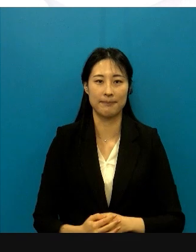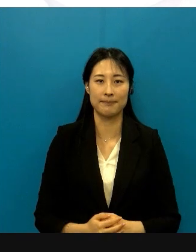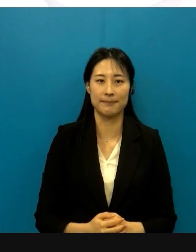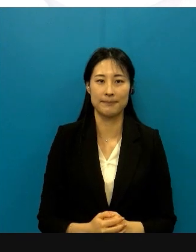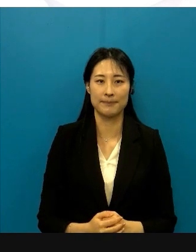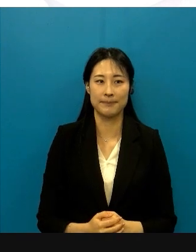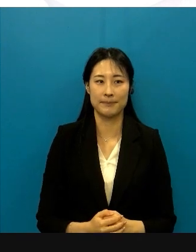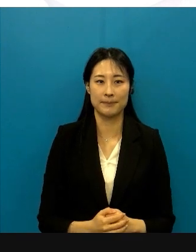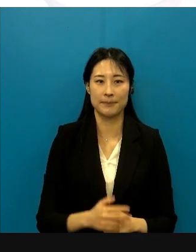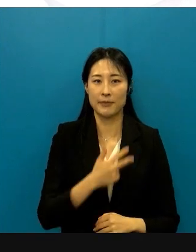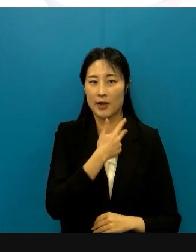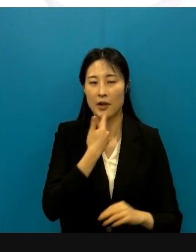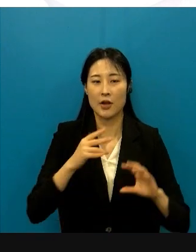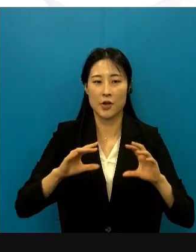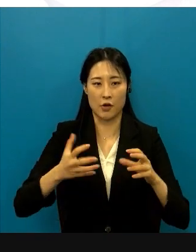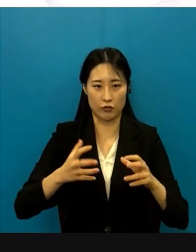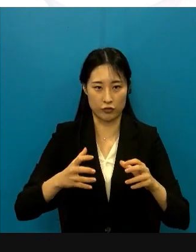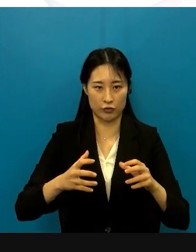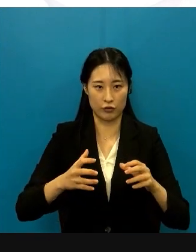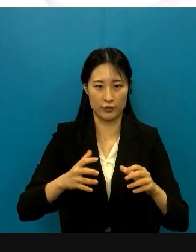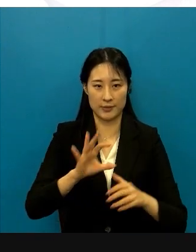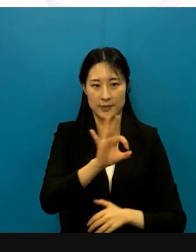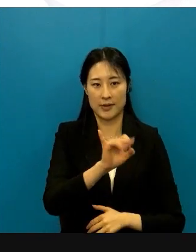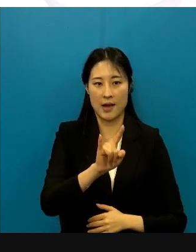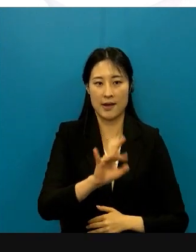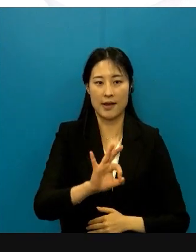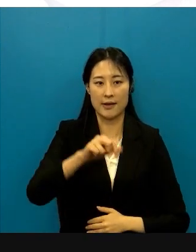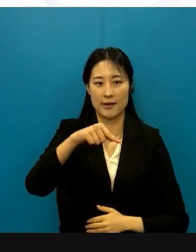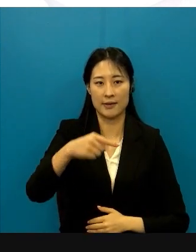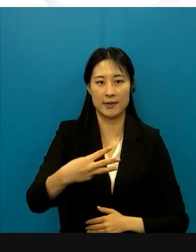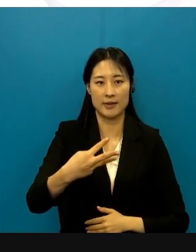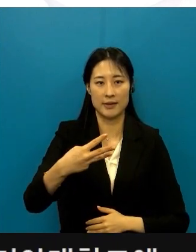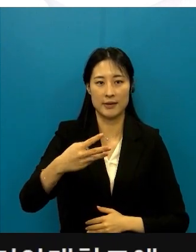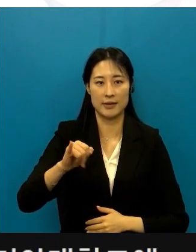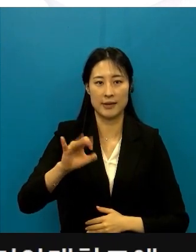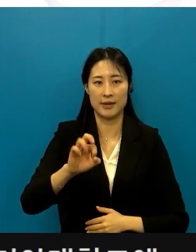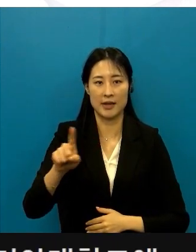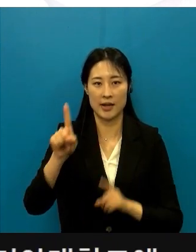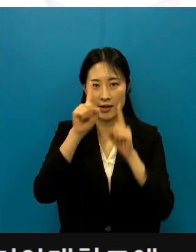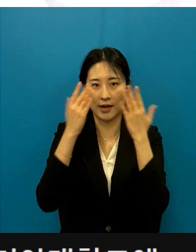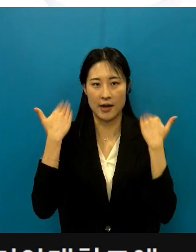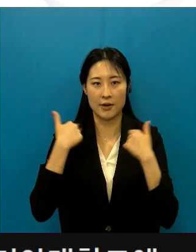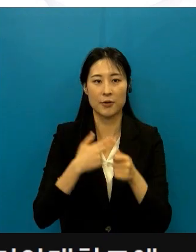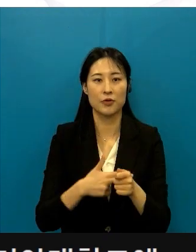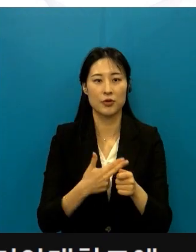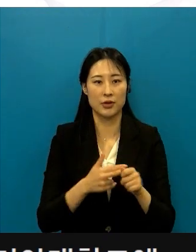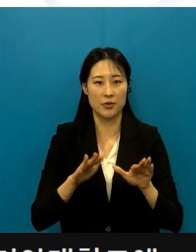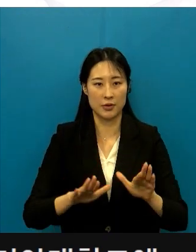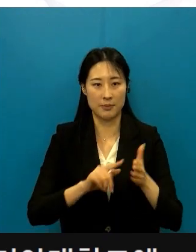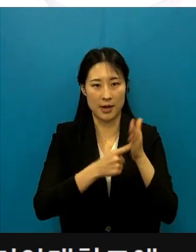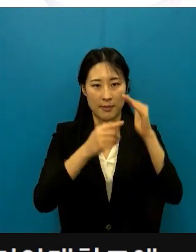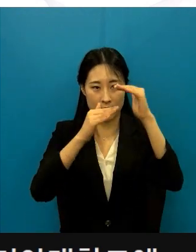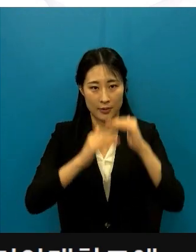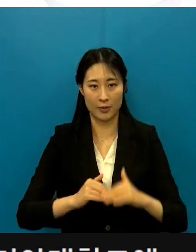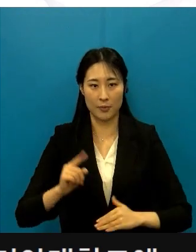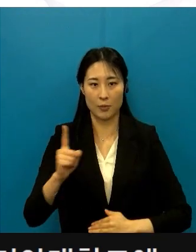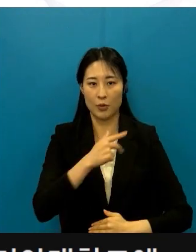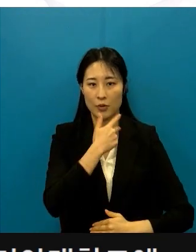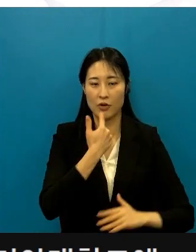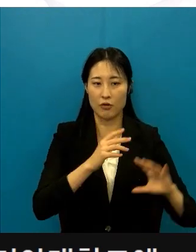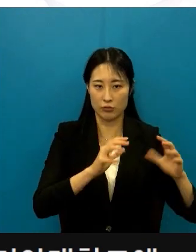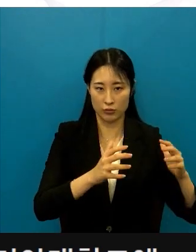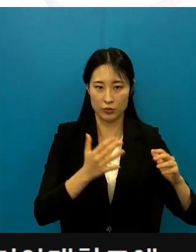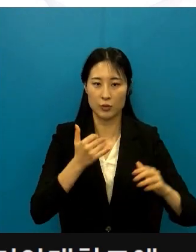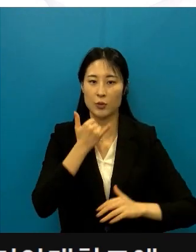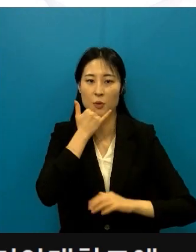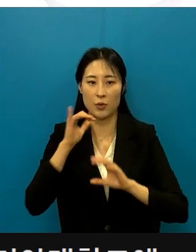in UK. She will talk on dying in dignity in England and German, enhancing a good